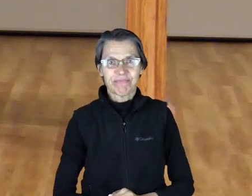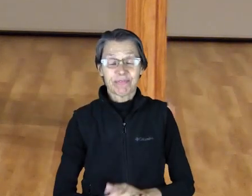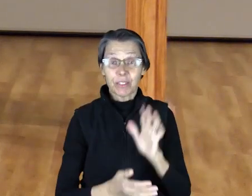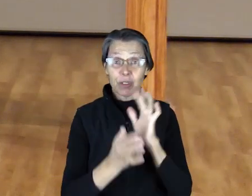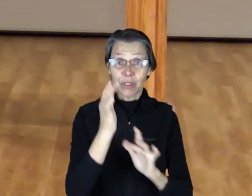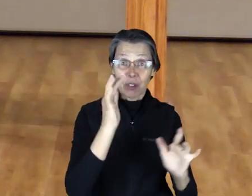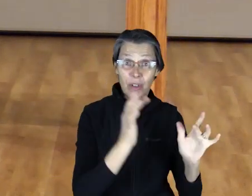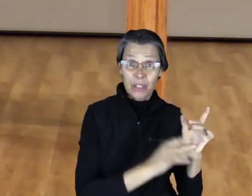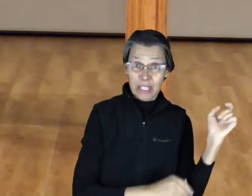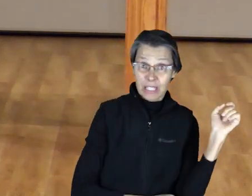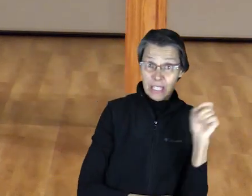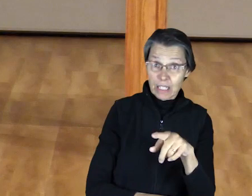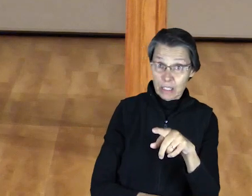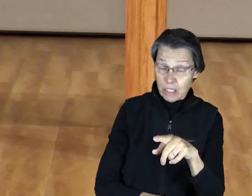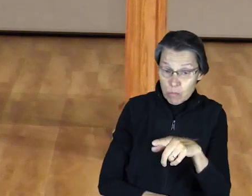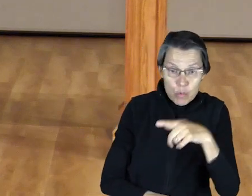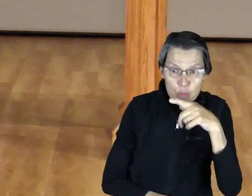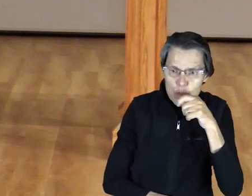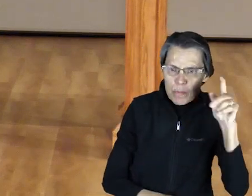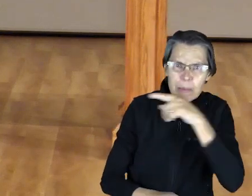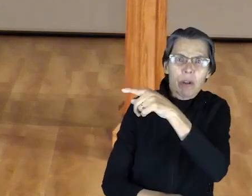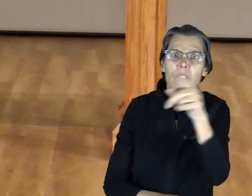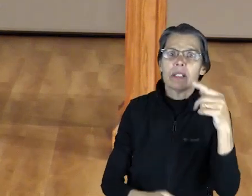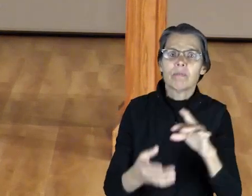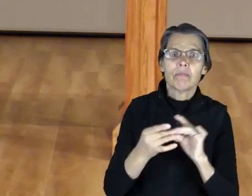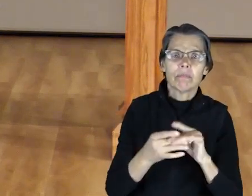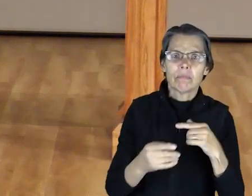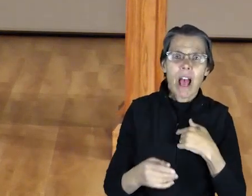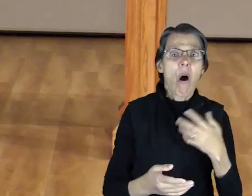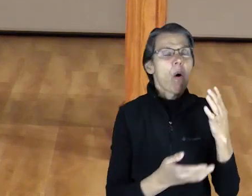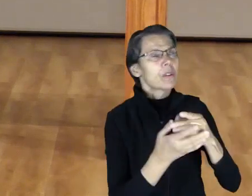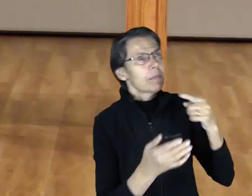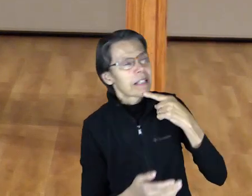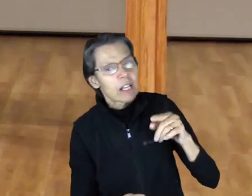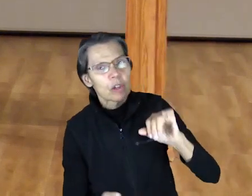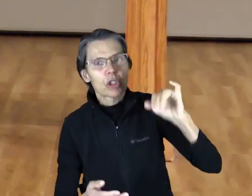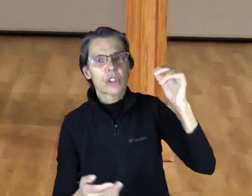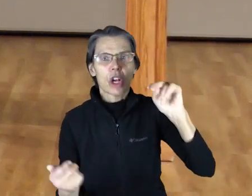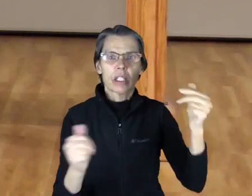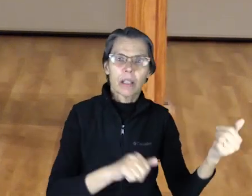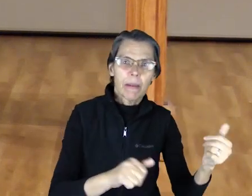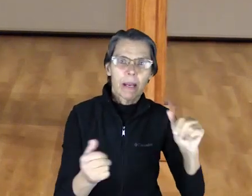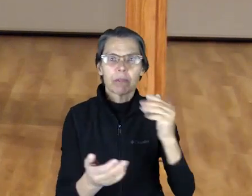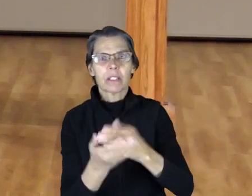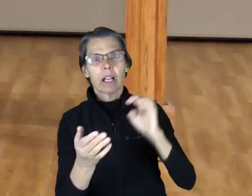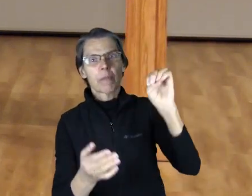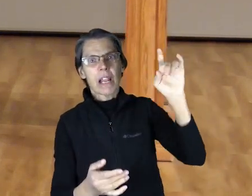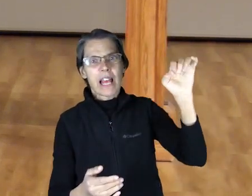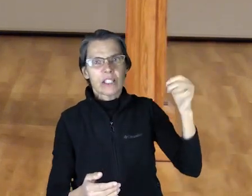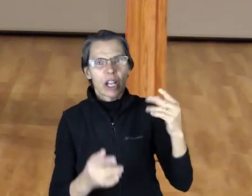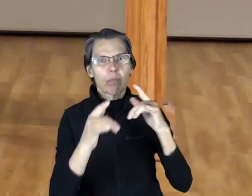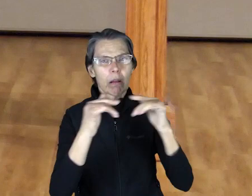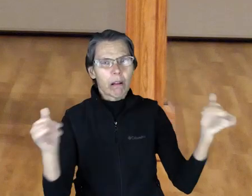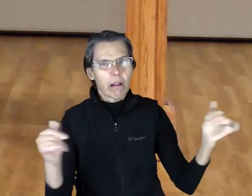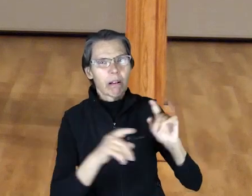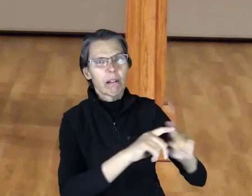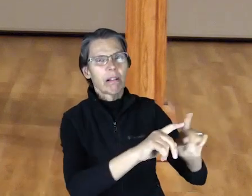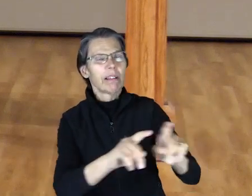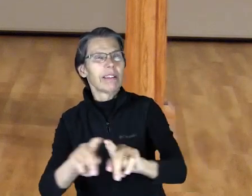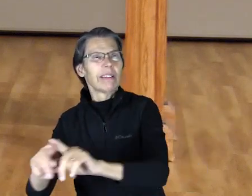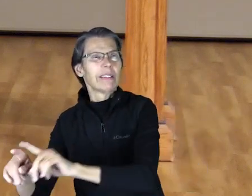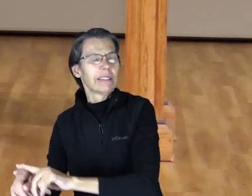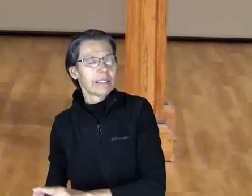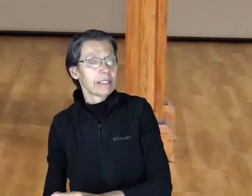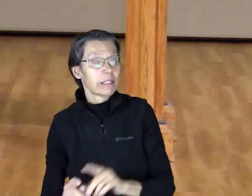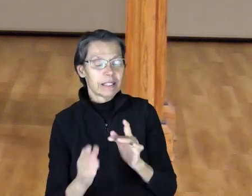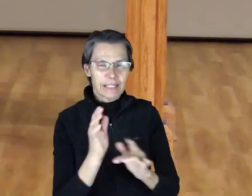you say that I am? And Peter answers correctly. He confesses Jesus as the Messiah. And then Jesus begins to tell them what's about to happen, that he's going to Jerusalem,